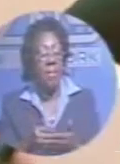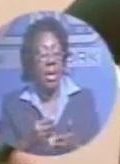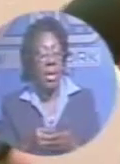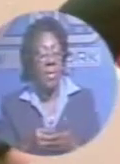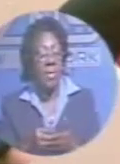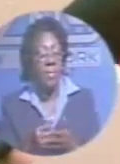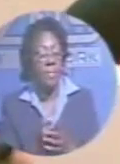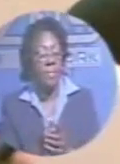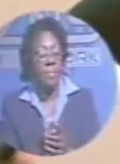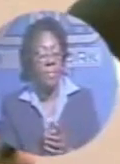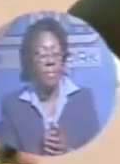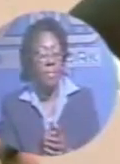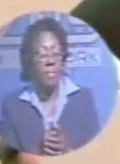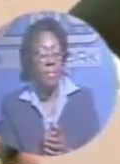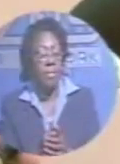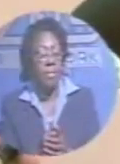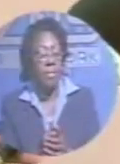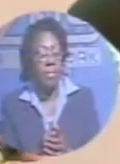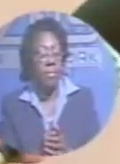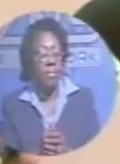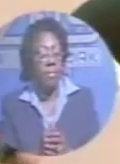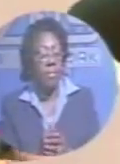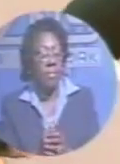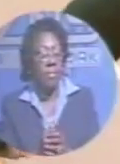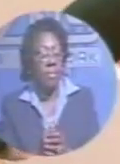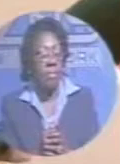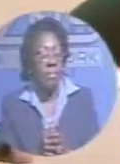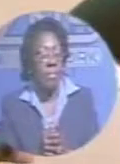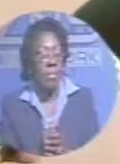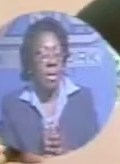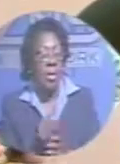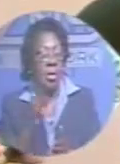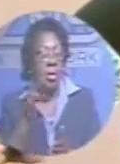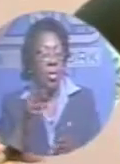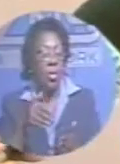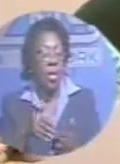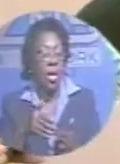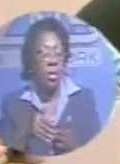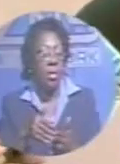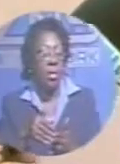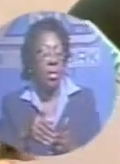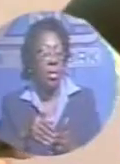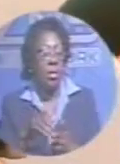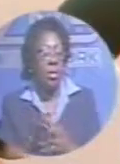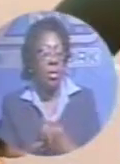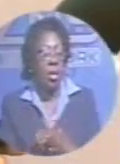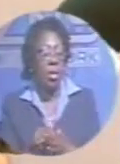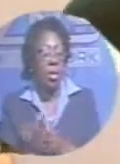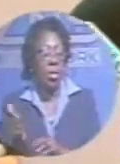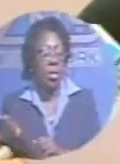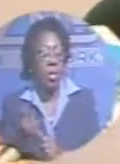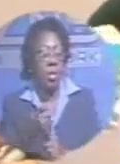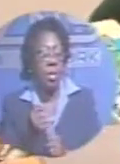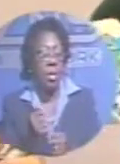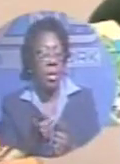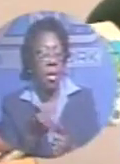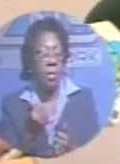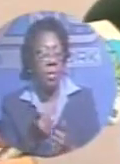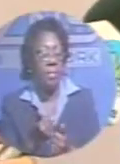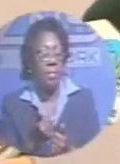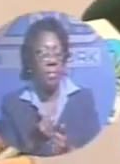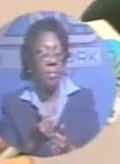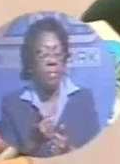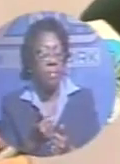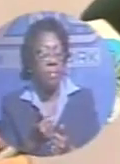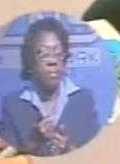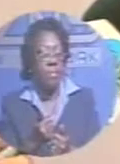I'm off to Canada to play a WTA $50,000 tournament. I'm now in the qualies. So hopefully I'm going to